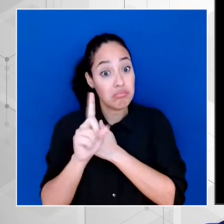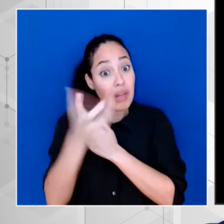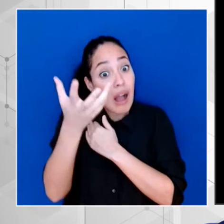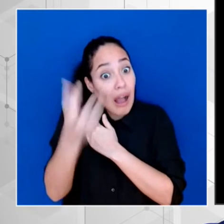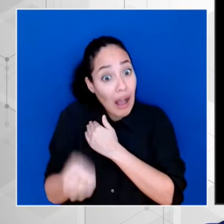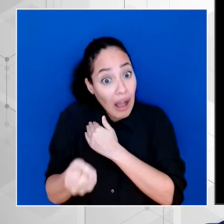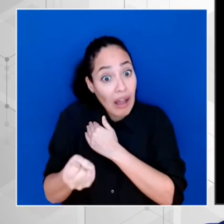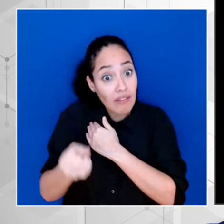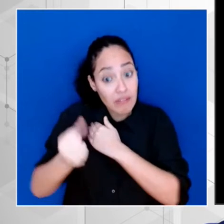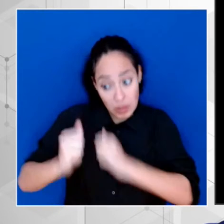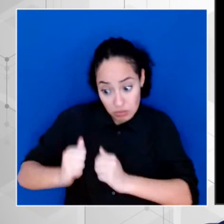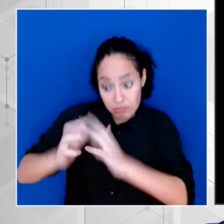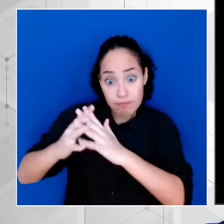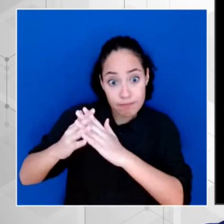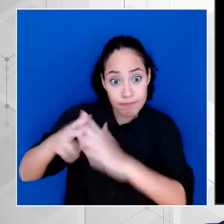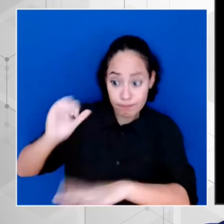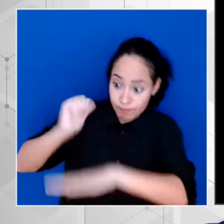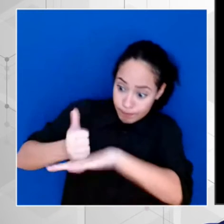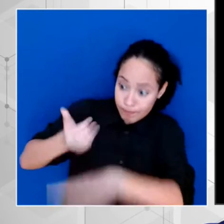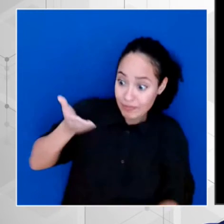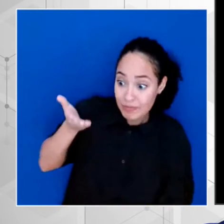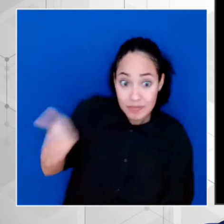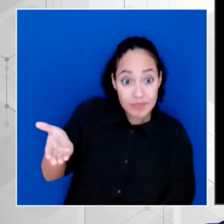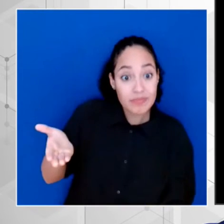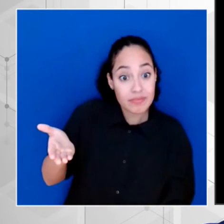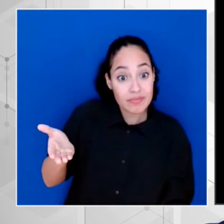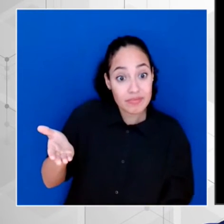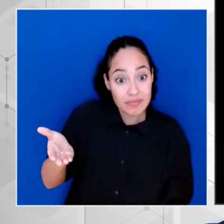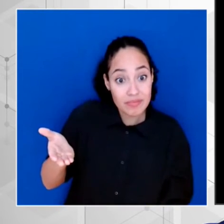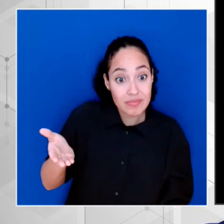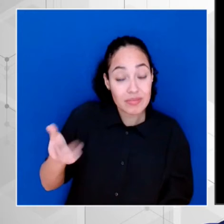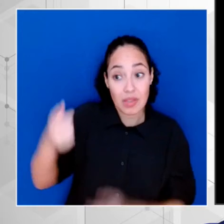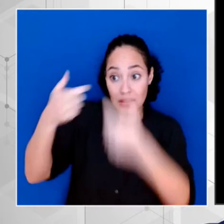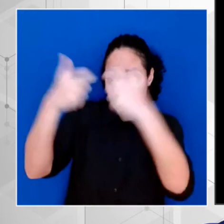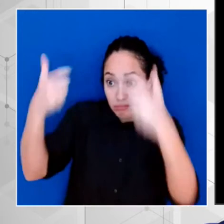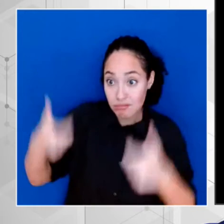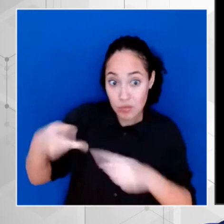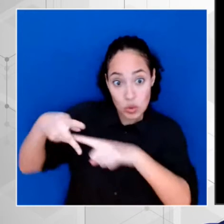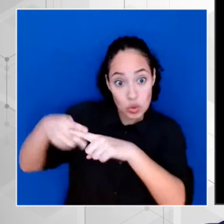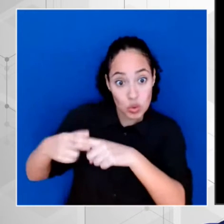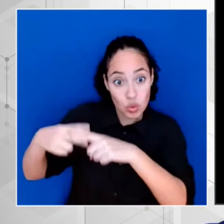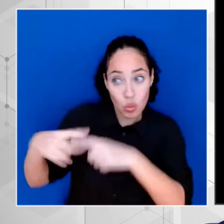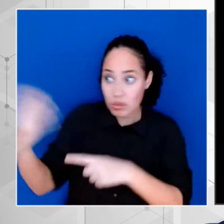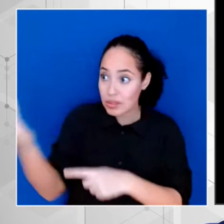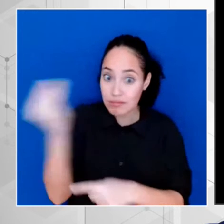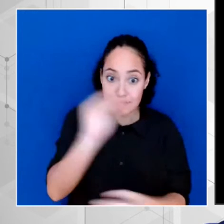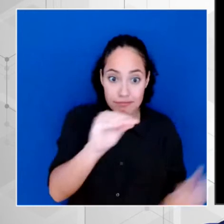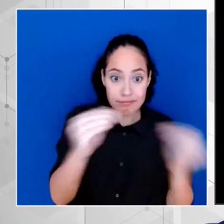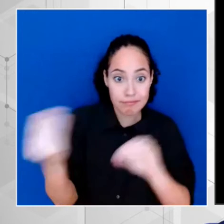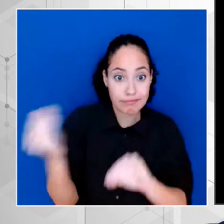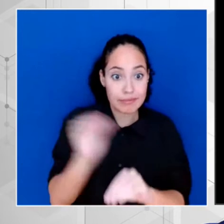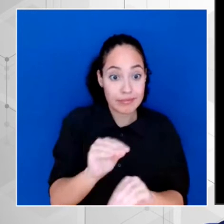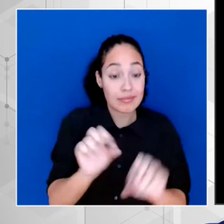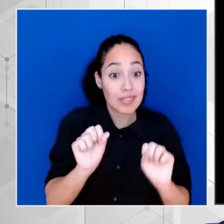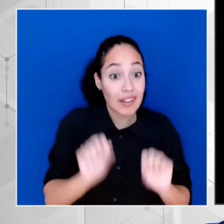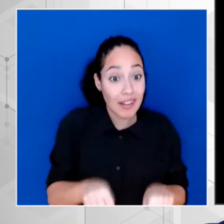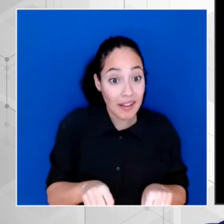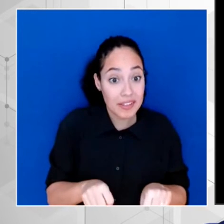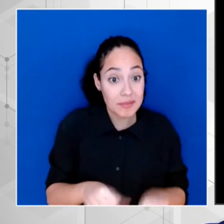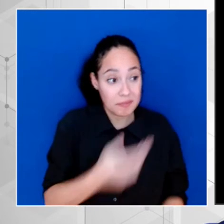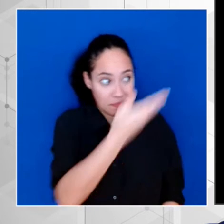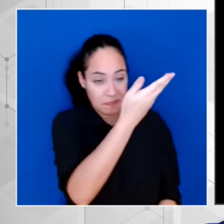go too far. I am using one of the Microsoft Office accessible presentation templates for these slides right now.